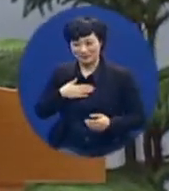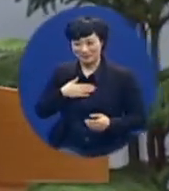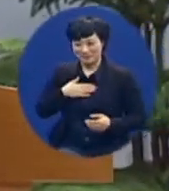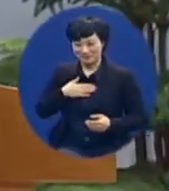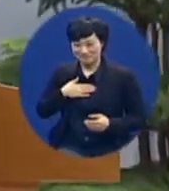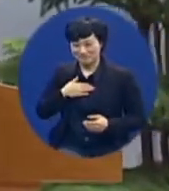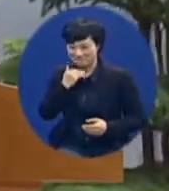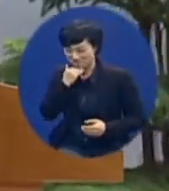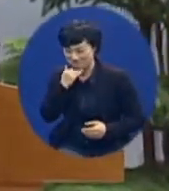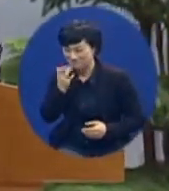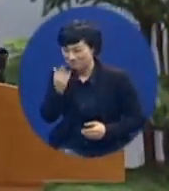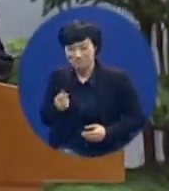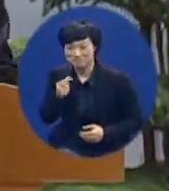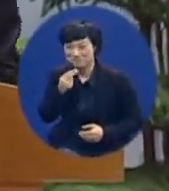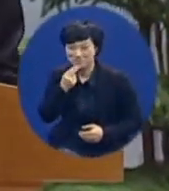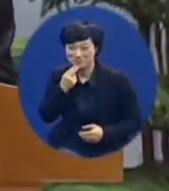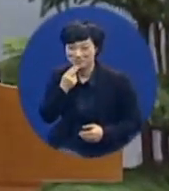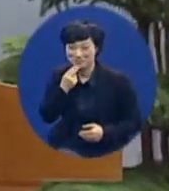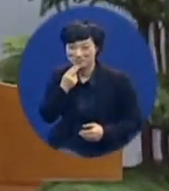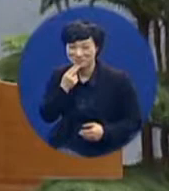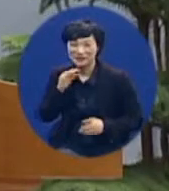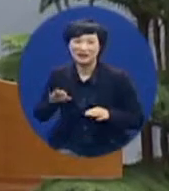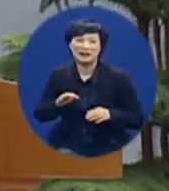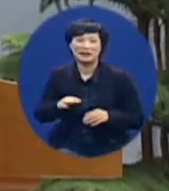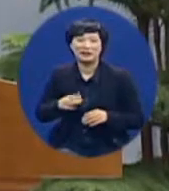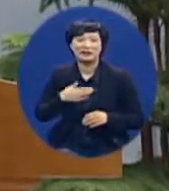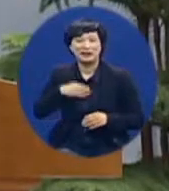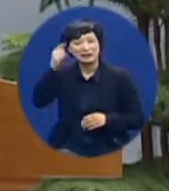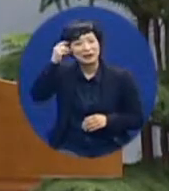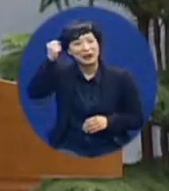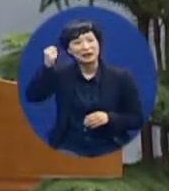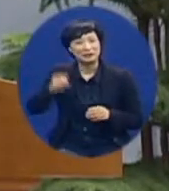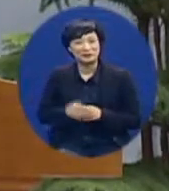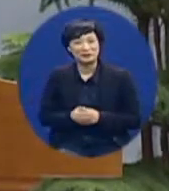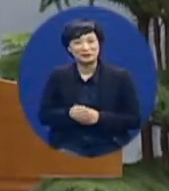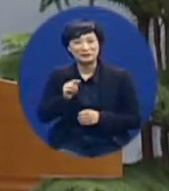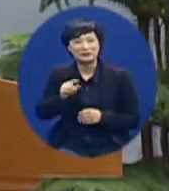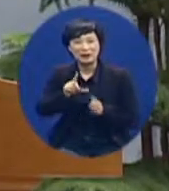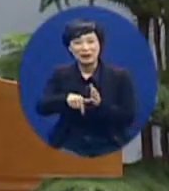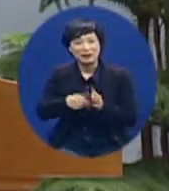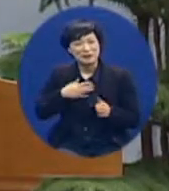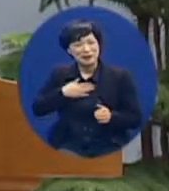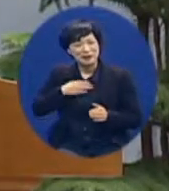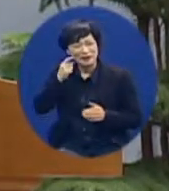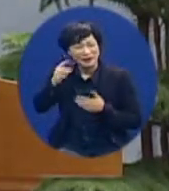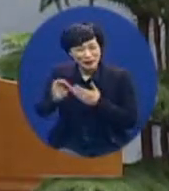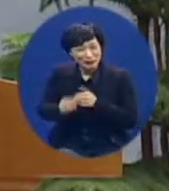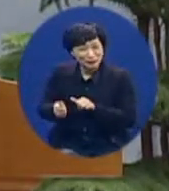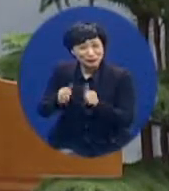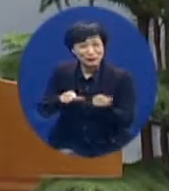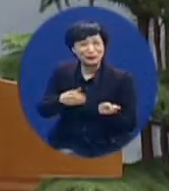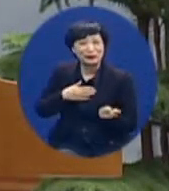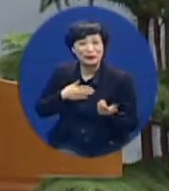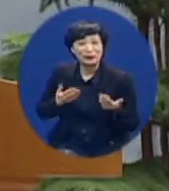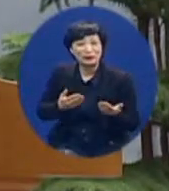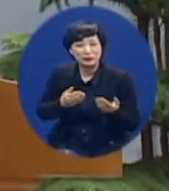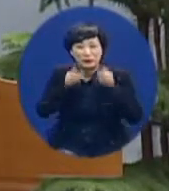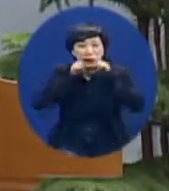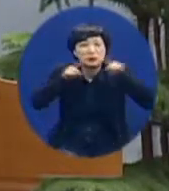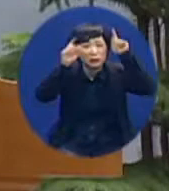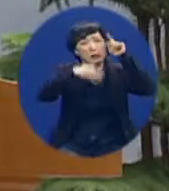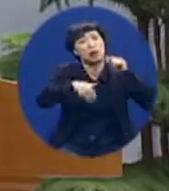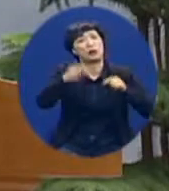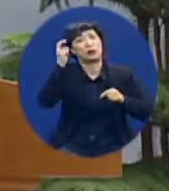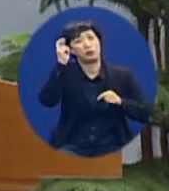Christmas for me. That's all. If I died at that time, Where would I go? I must be in